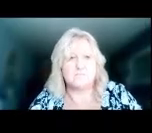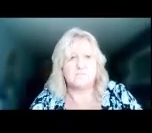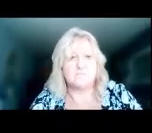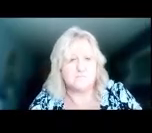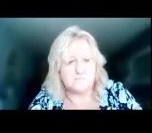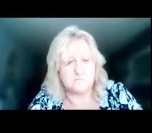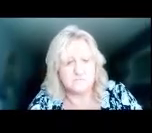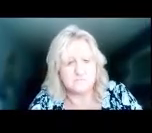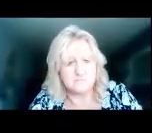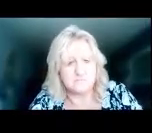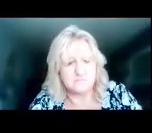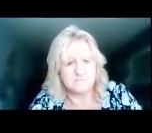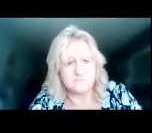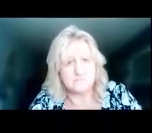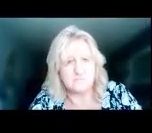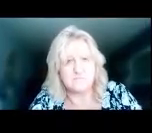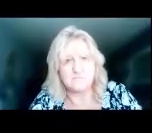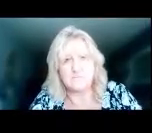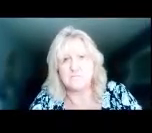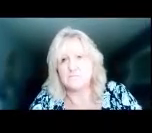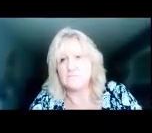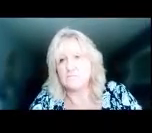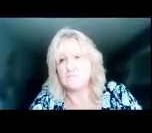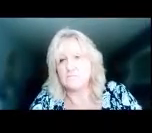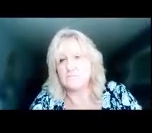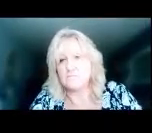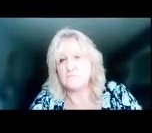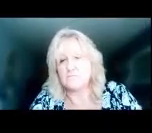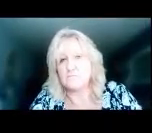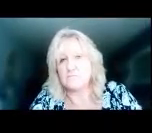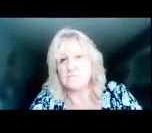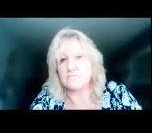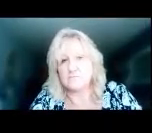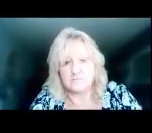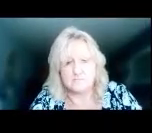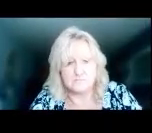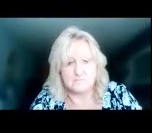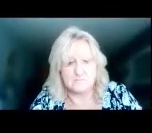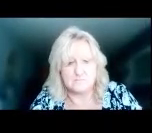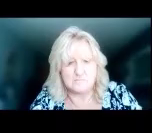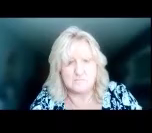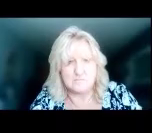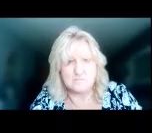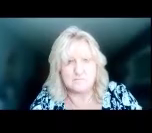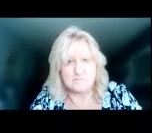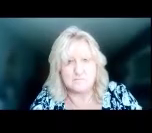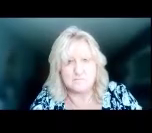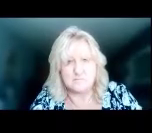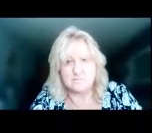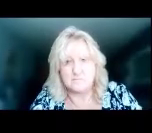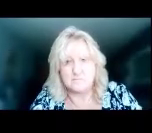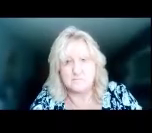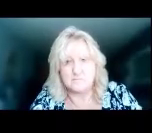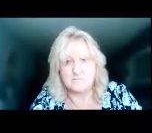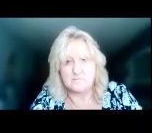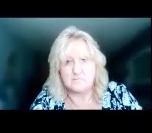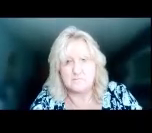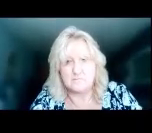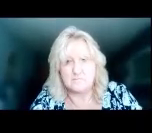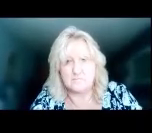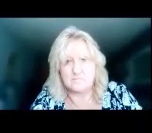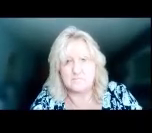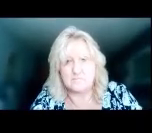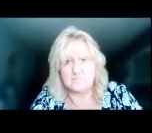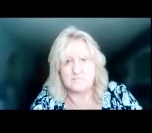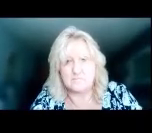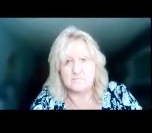And question, after Google Assistant has integrated with Gemini, I find it tricky to find the setting to activate the Hey